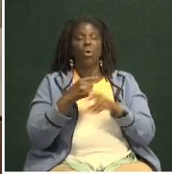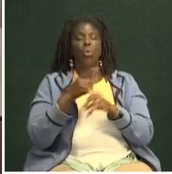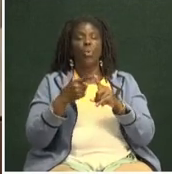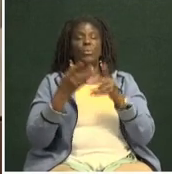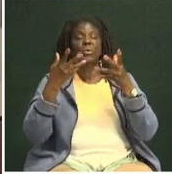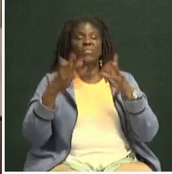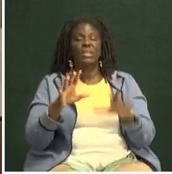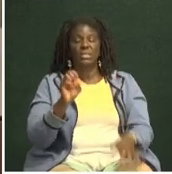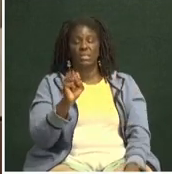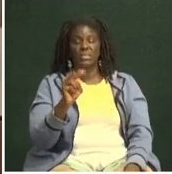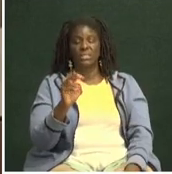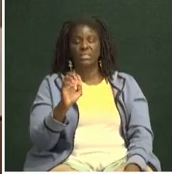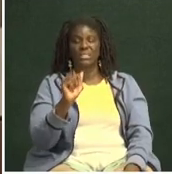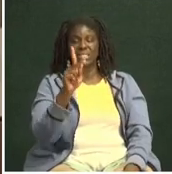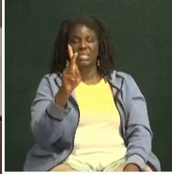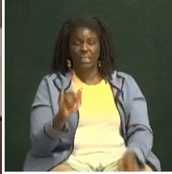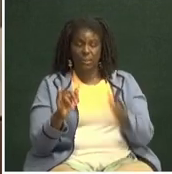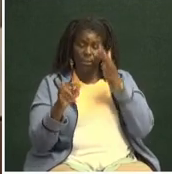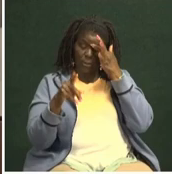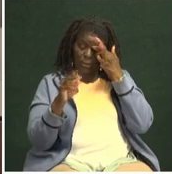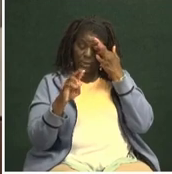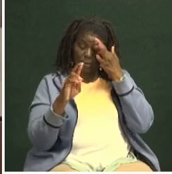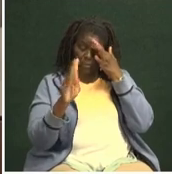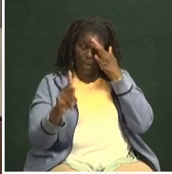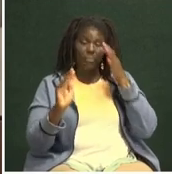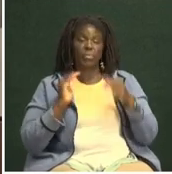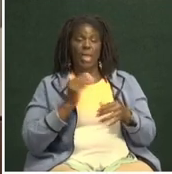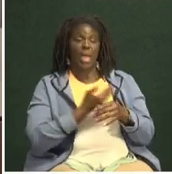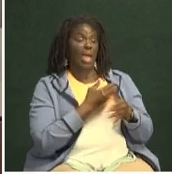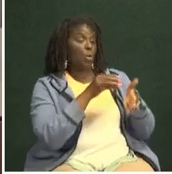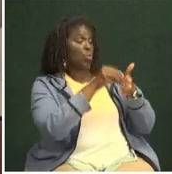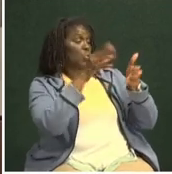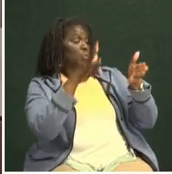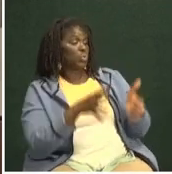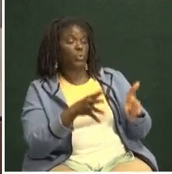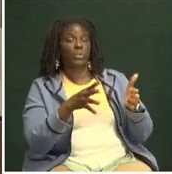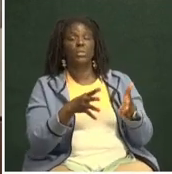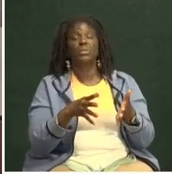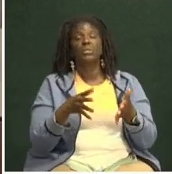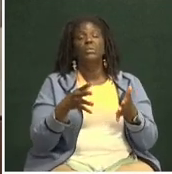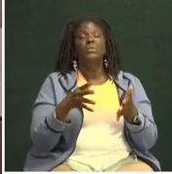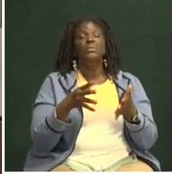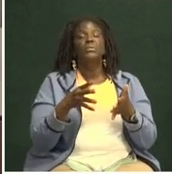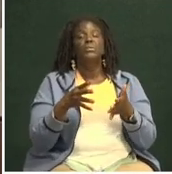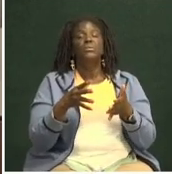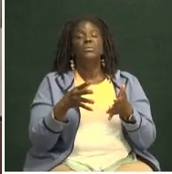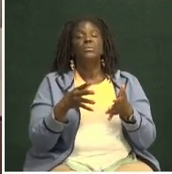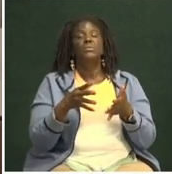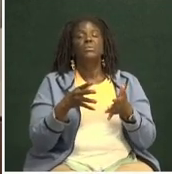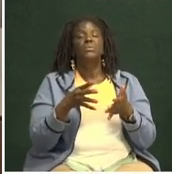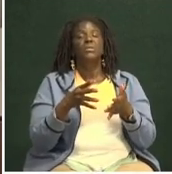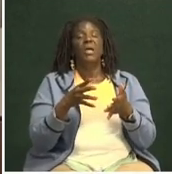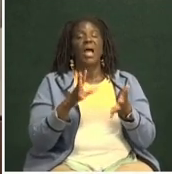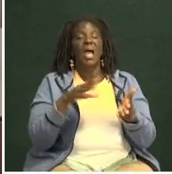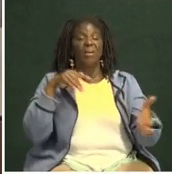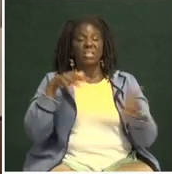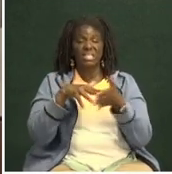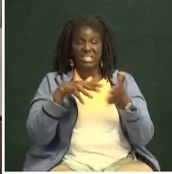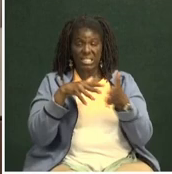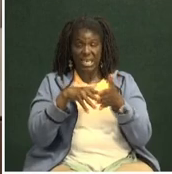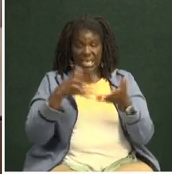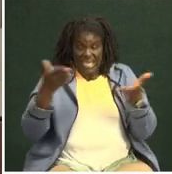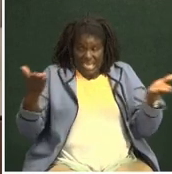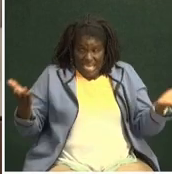Park. Our candidates have taken their degree work from the La Verne campus and from our regional and